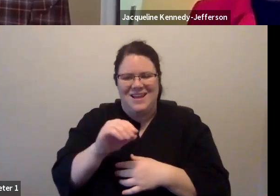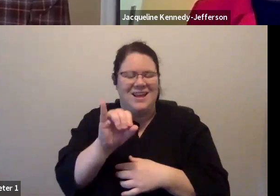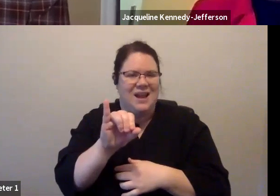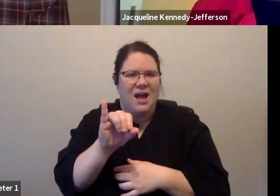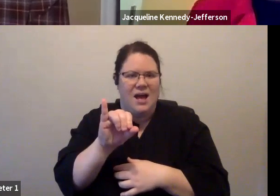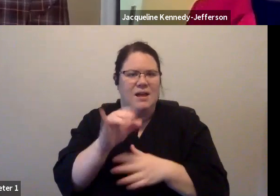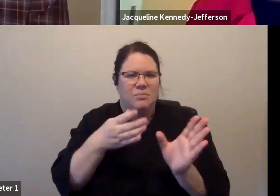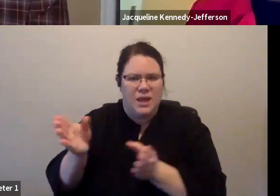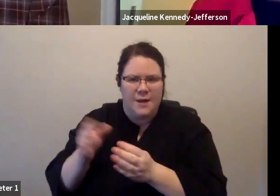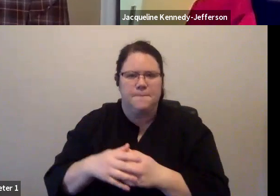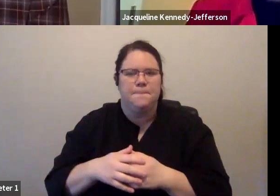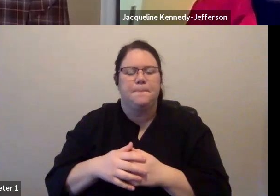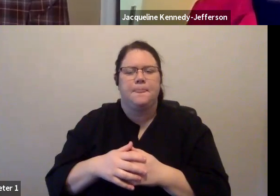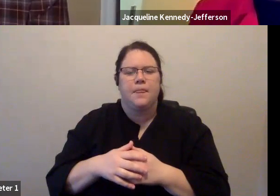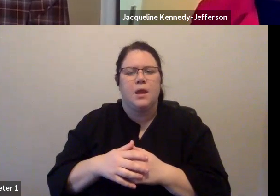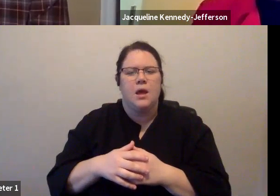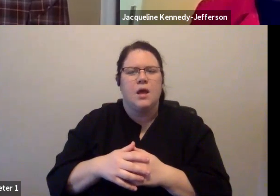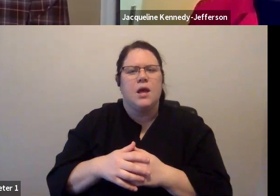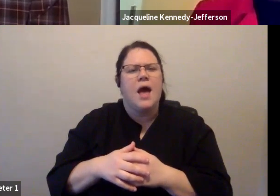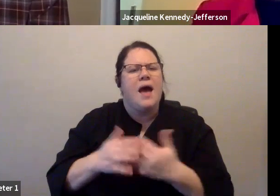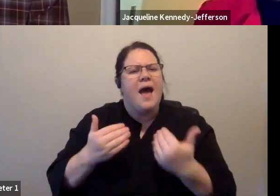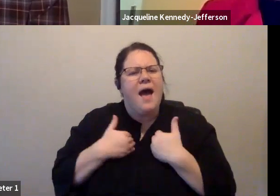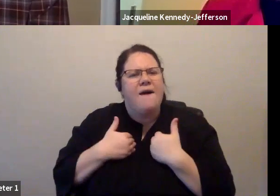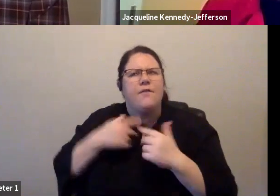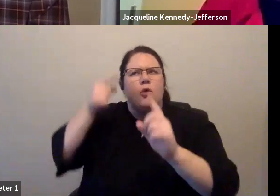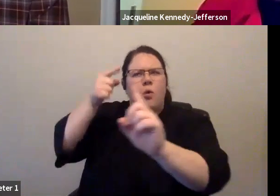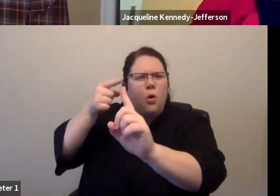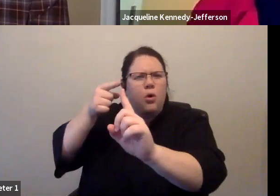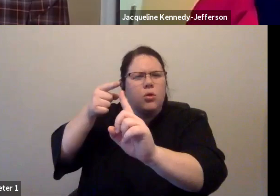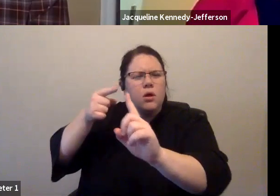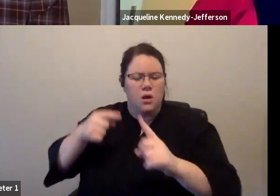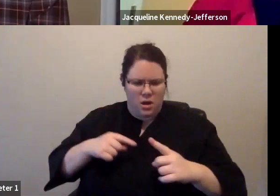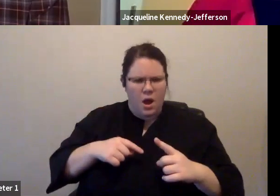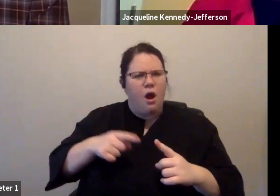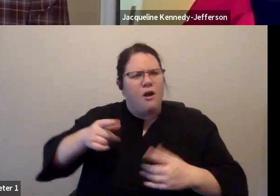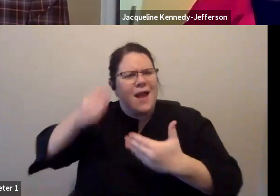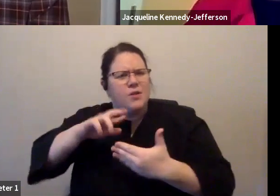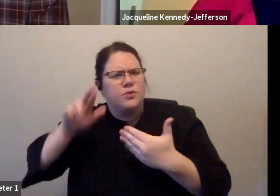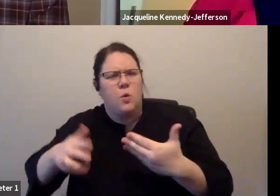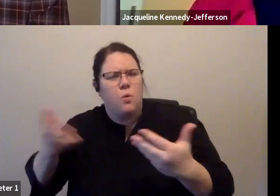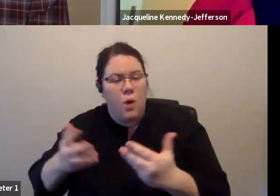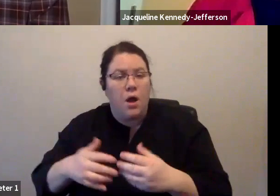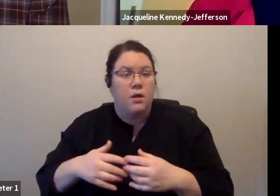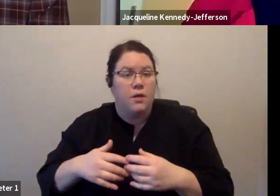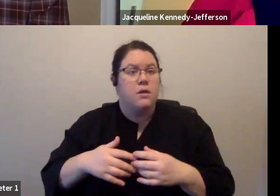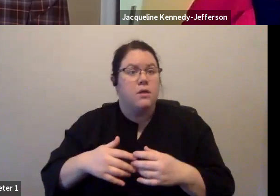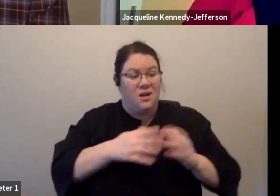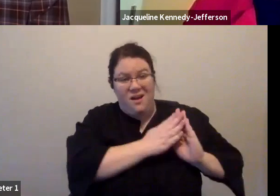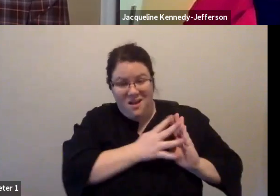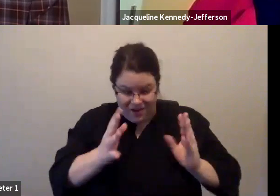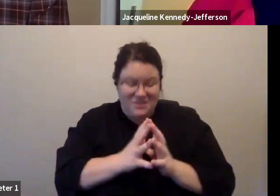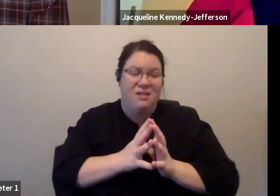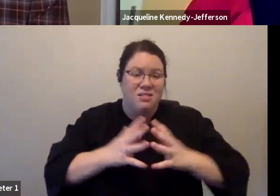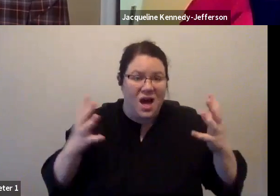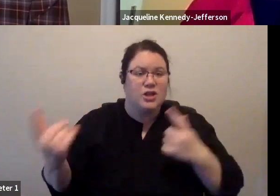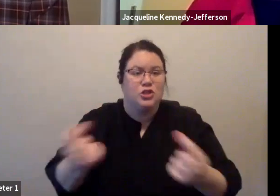landscape and where you want to go. You know, what's important, where you want to go. It's lots to work on. So it's there's